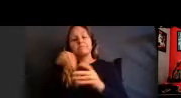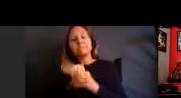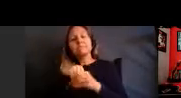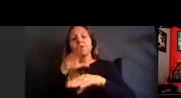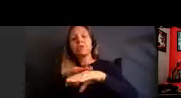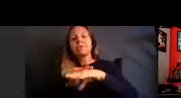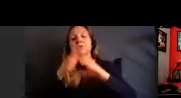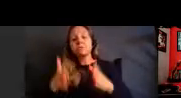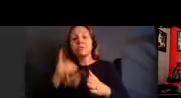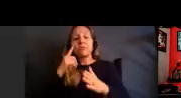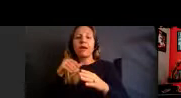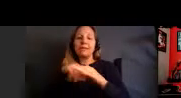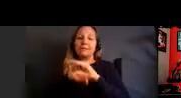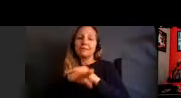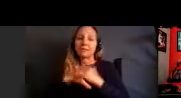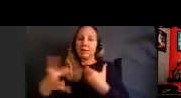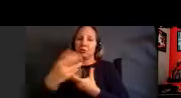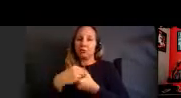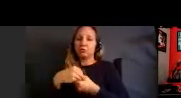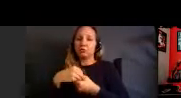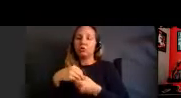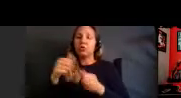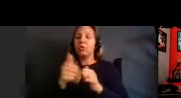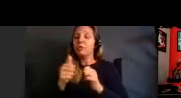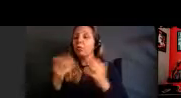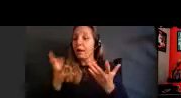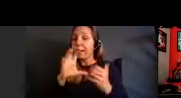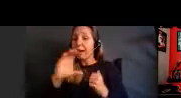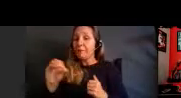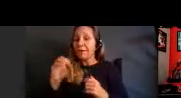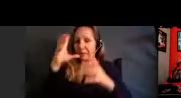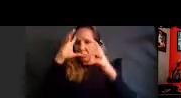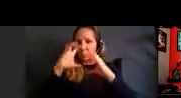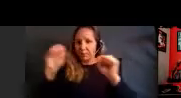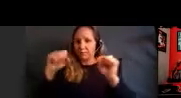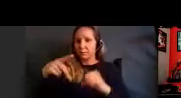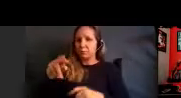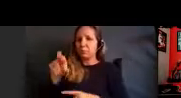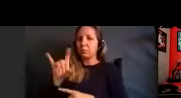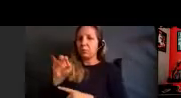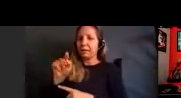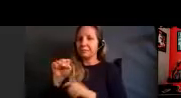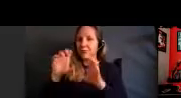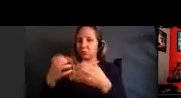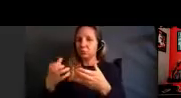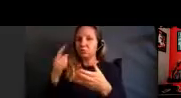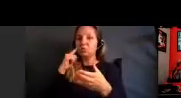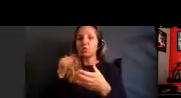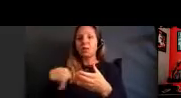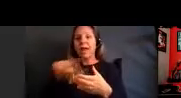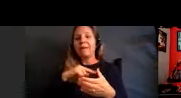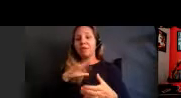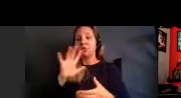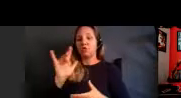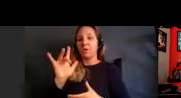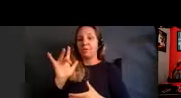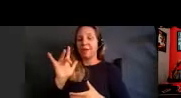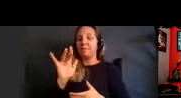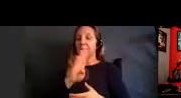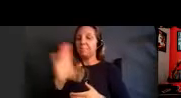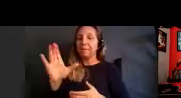consultant with a group called the President's Group. And this is a group of 25 change-driven BC business